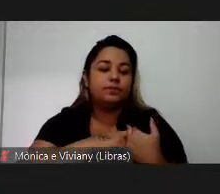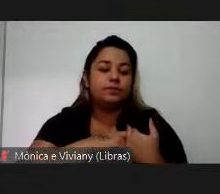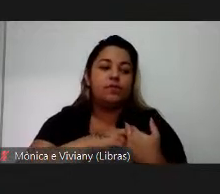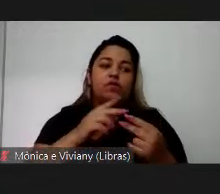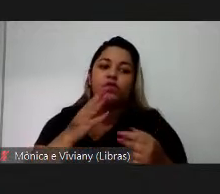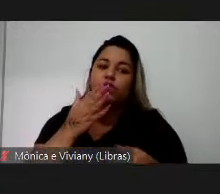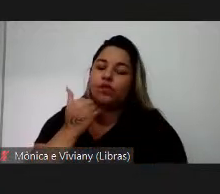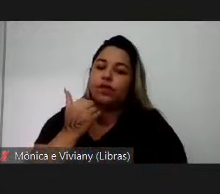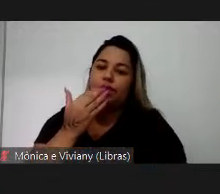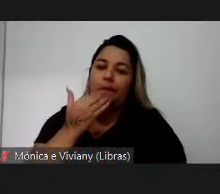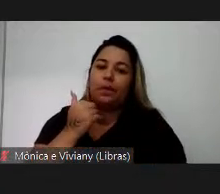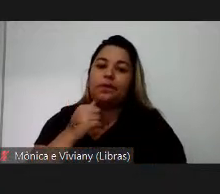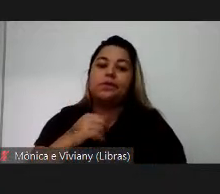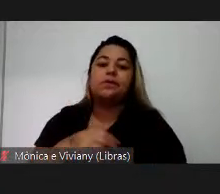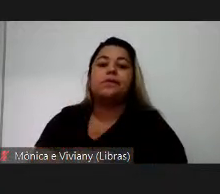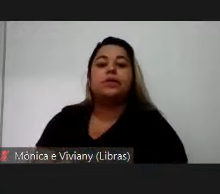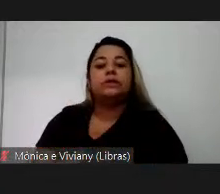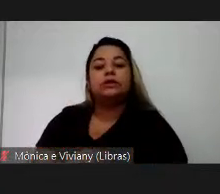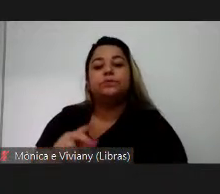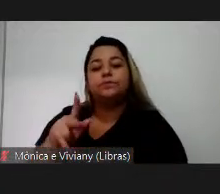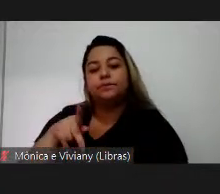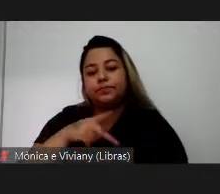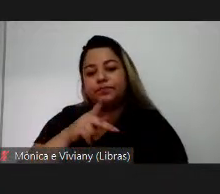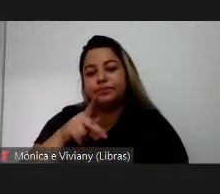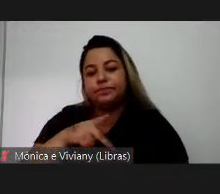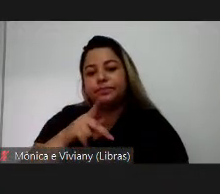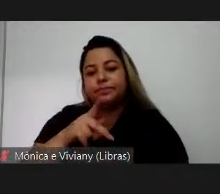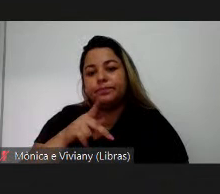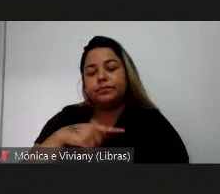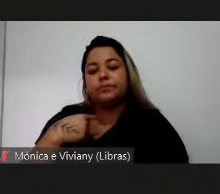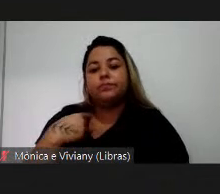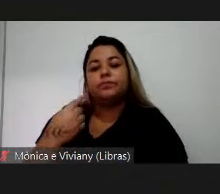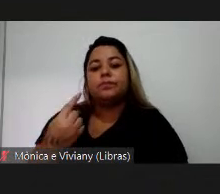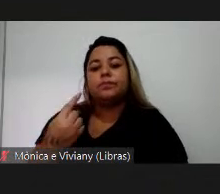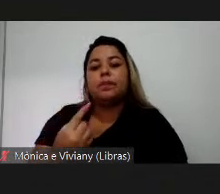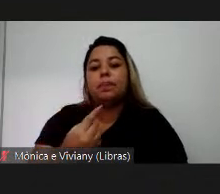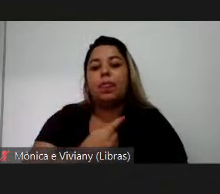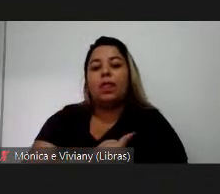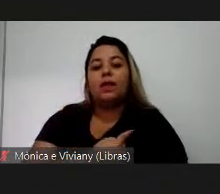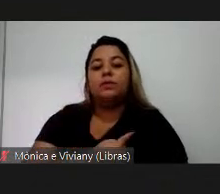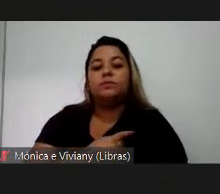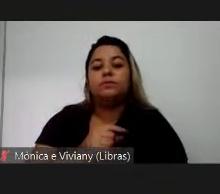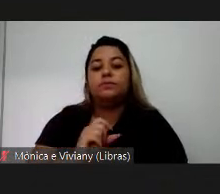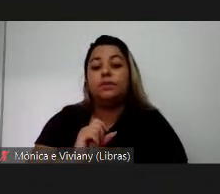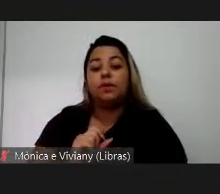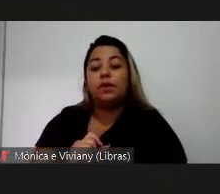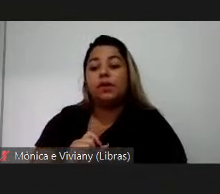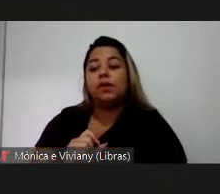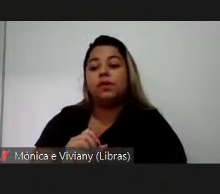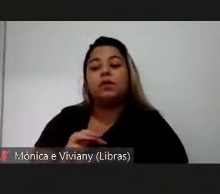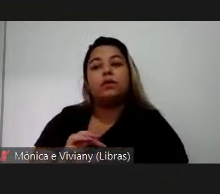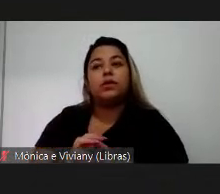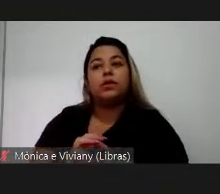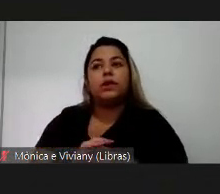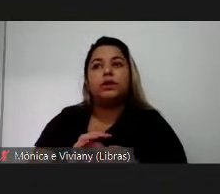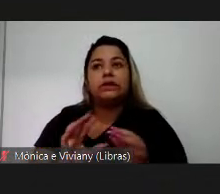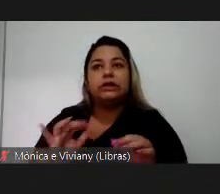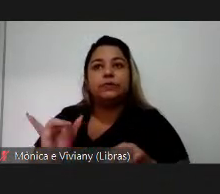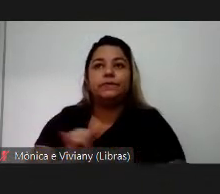the responsibility of the nutrition in our country. We advance in some